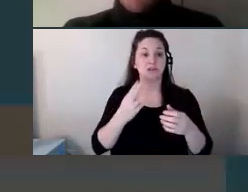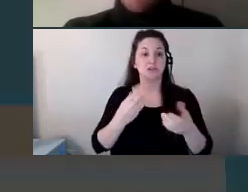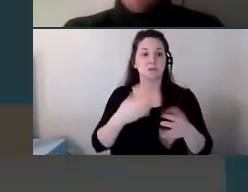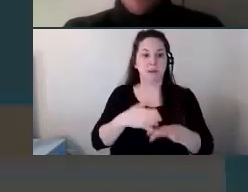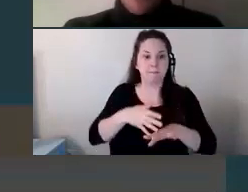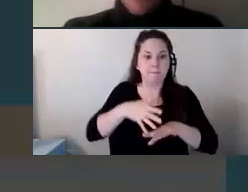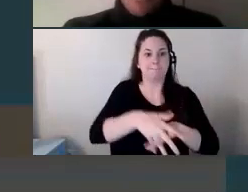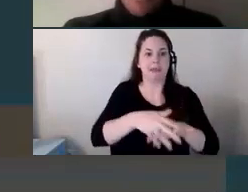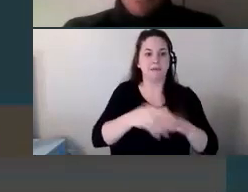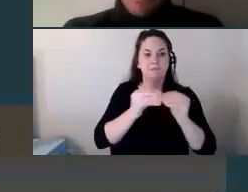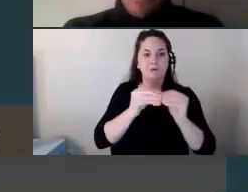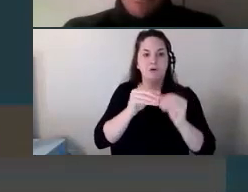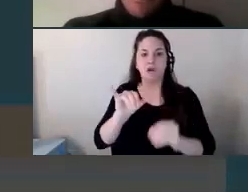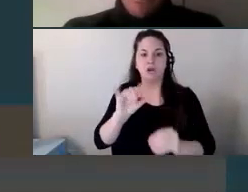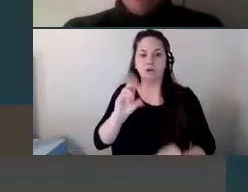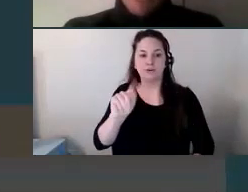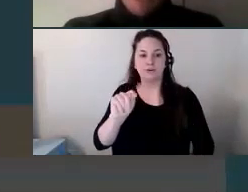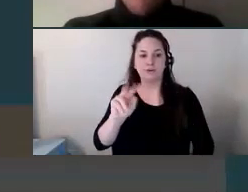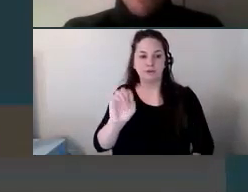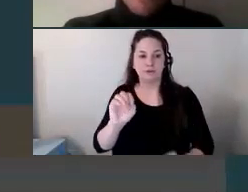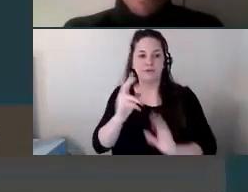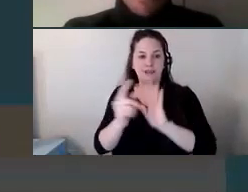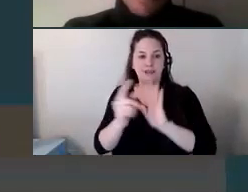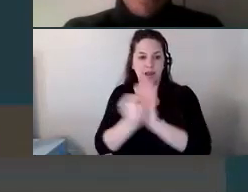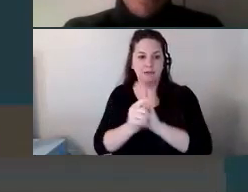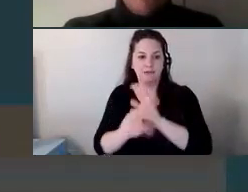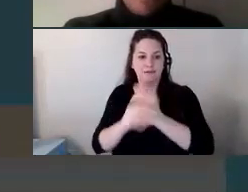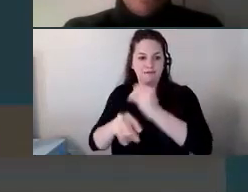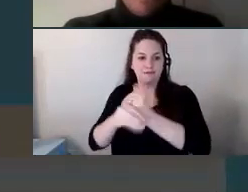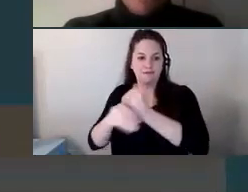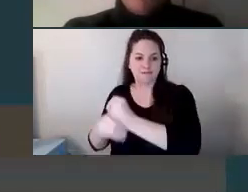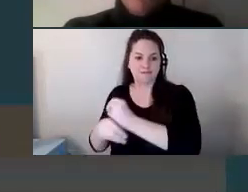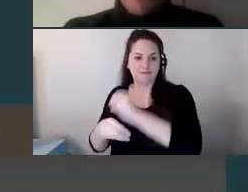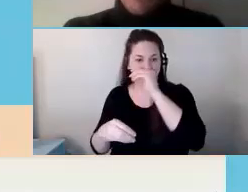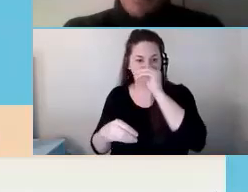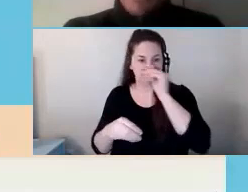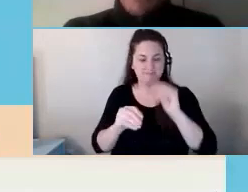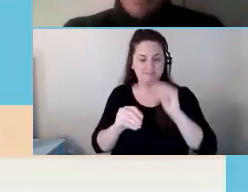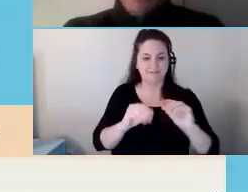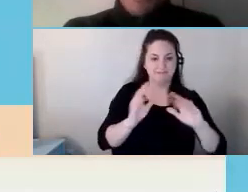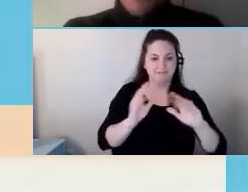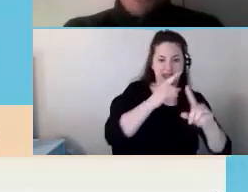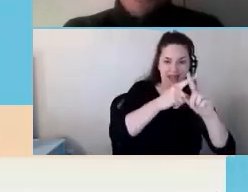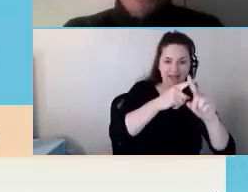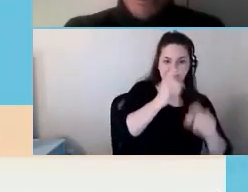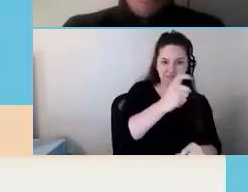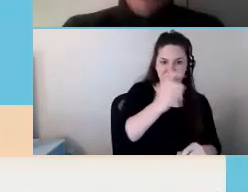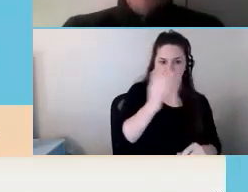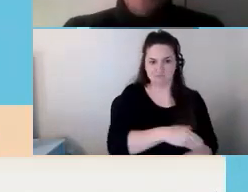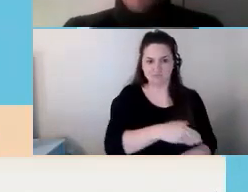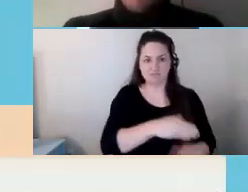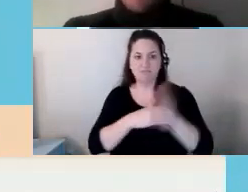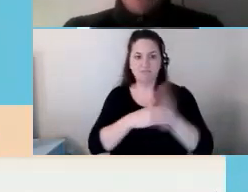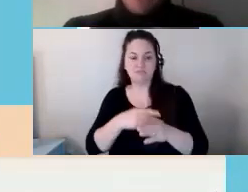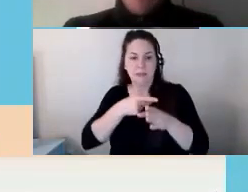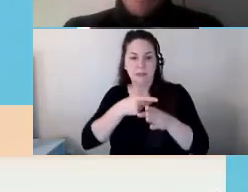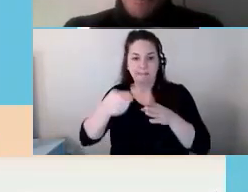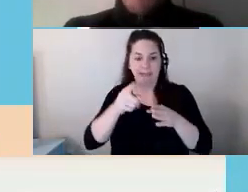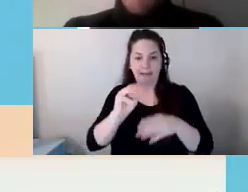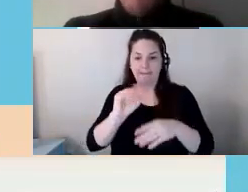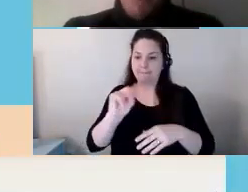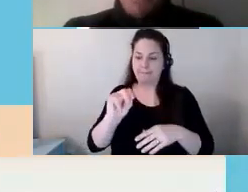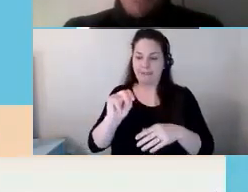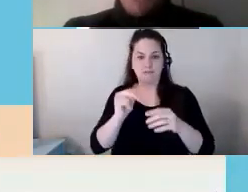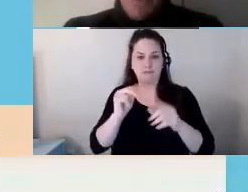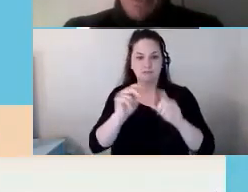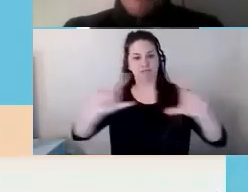videos. And if I'll just get out of this content box back to the main view, we'll also see a couple